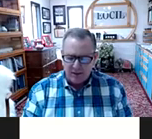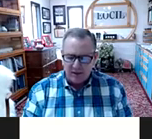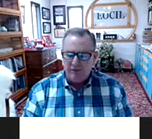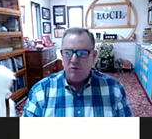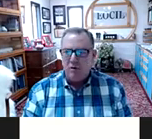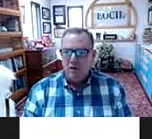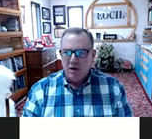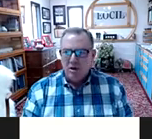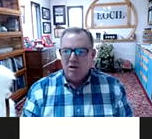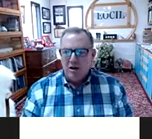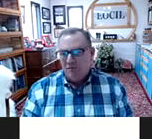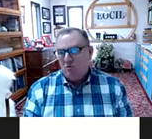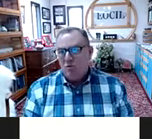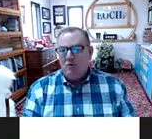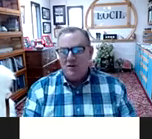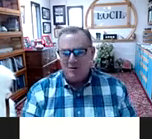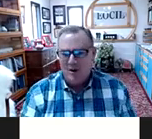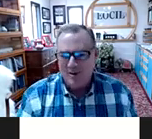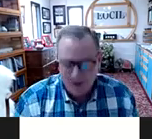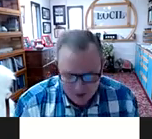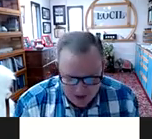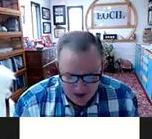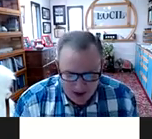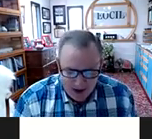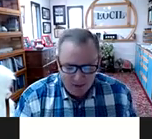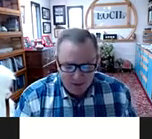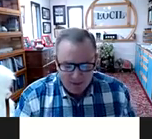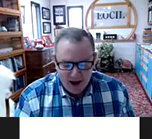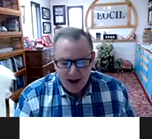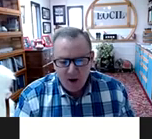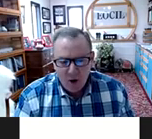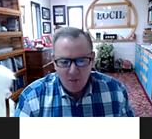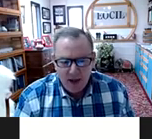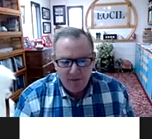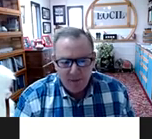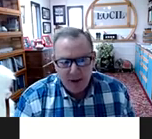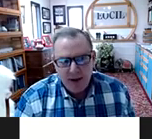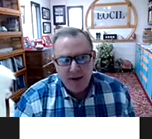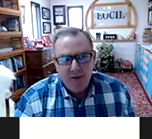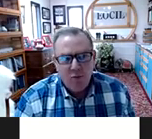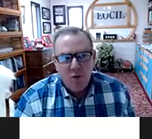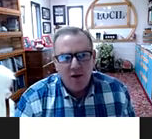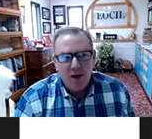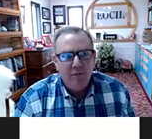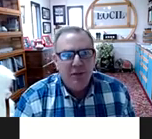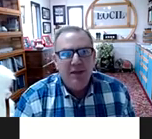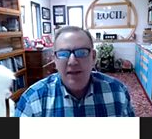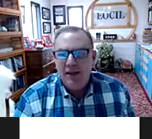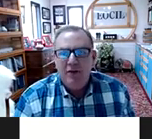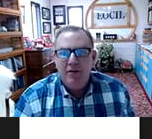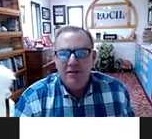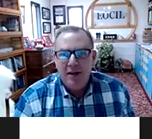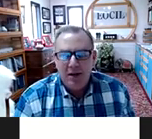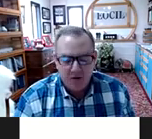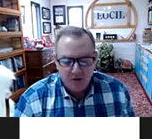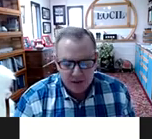Independent Living for 21 years also. My home life and my work life blend together.